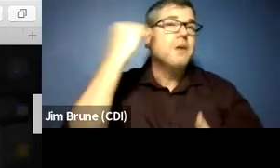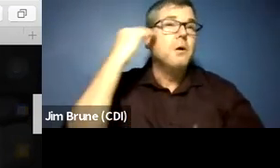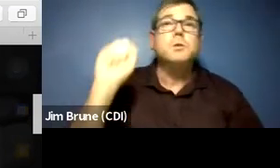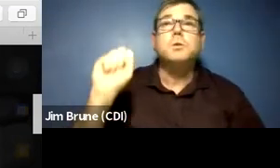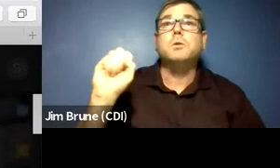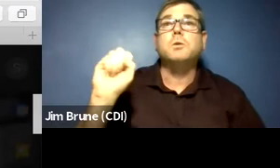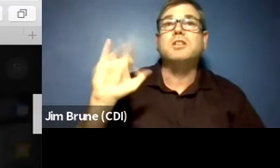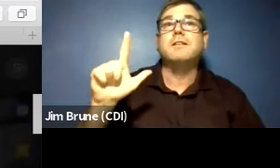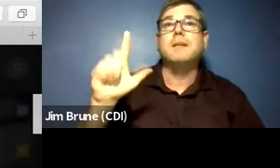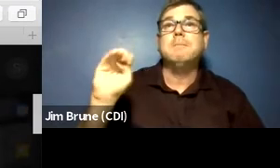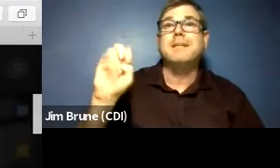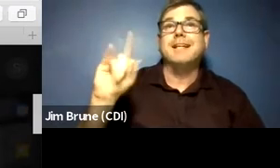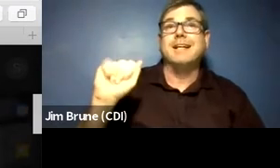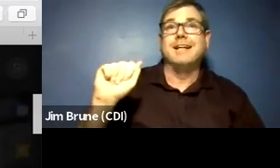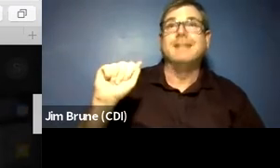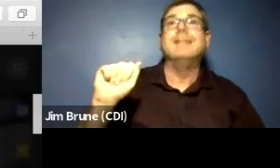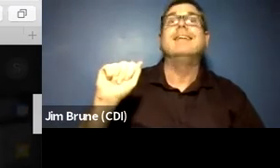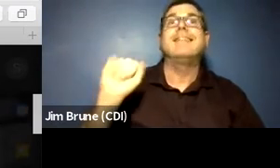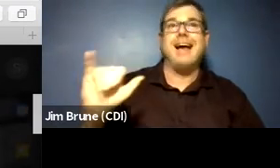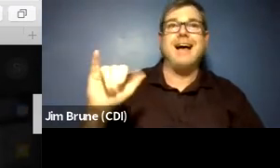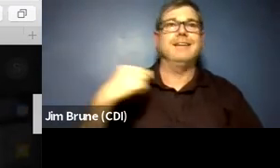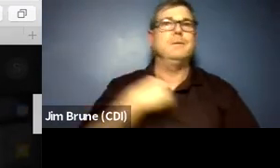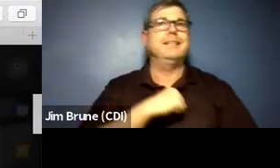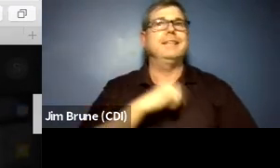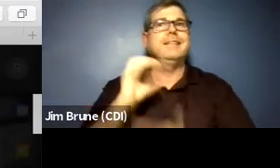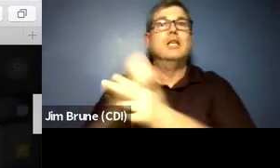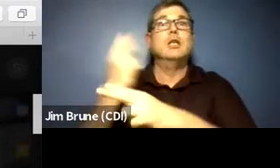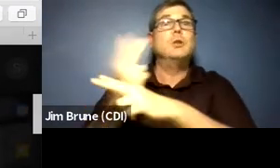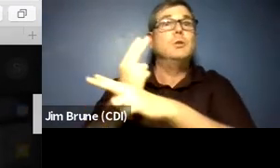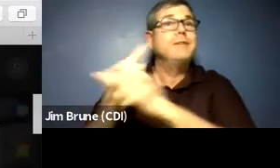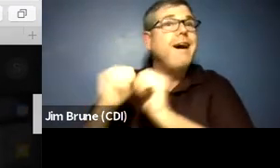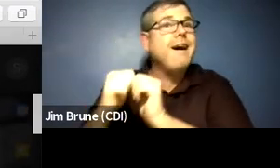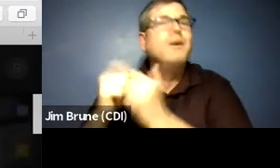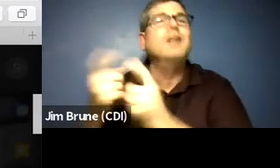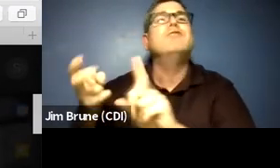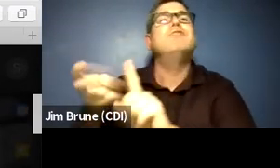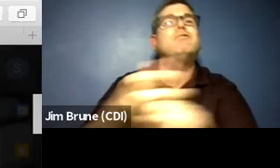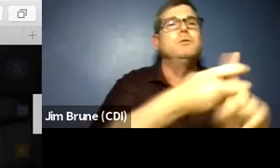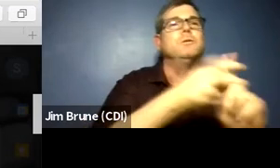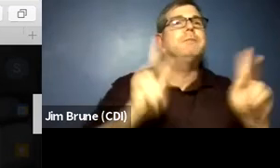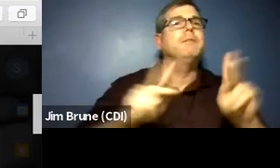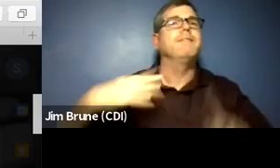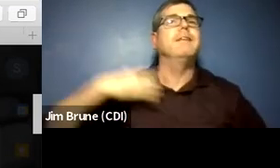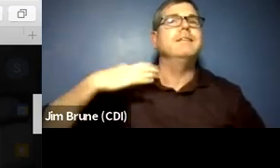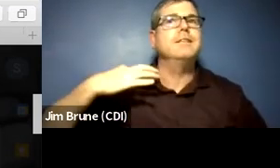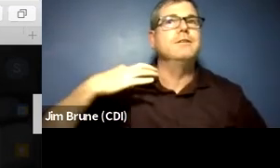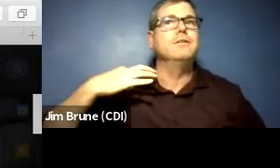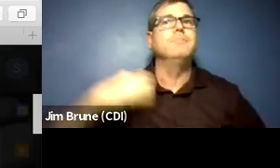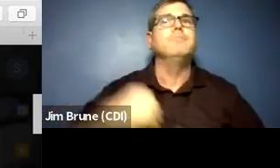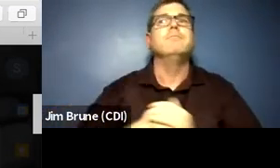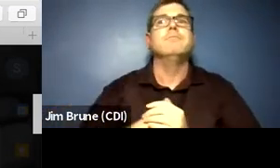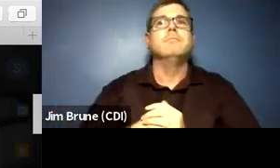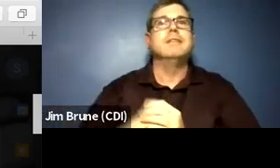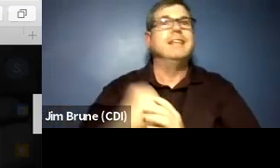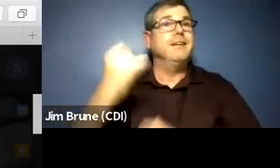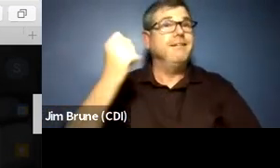recruit volunteers very quickly. We didn't have that capability many years ago when we were developing other vaccines. So social media was